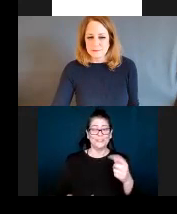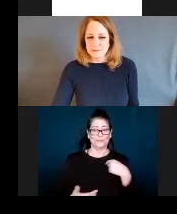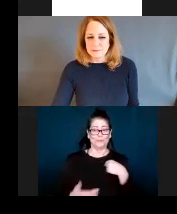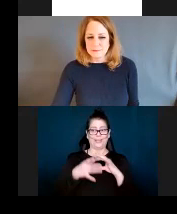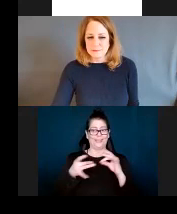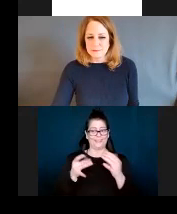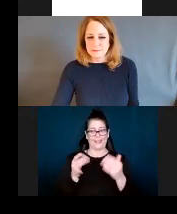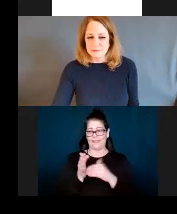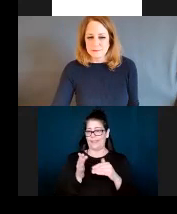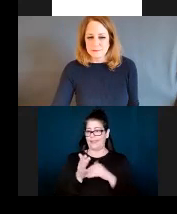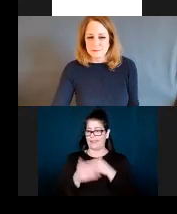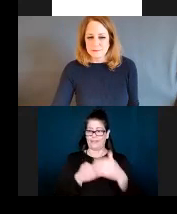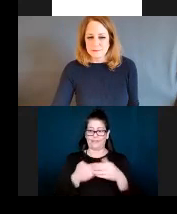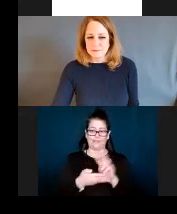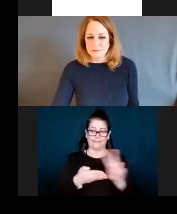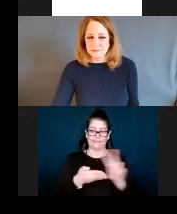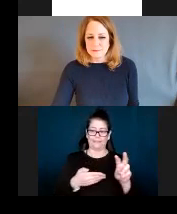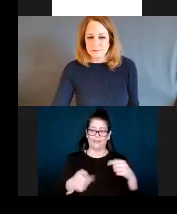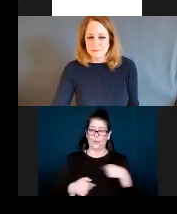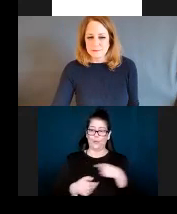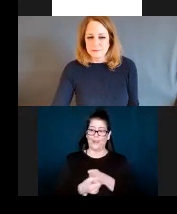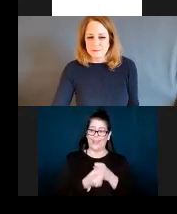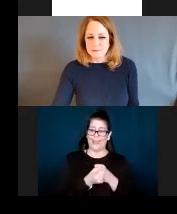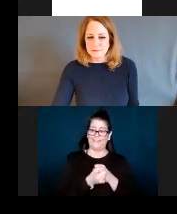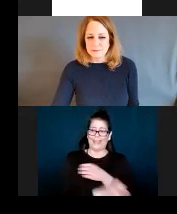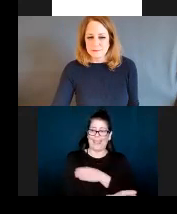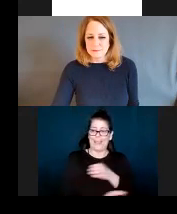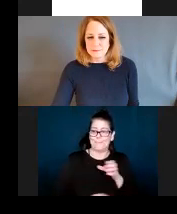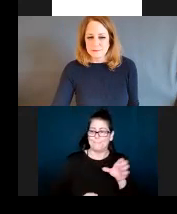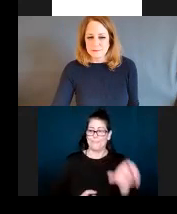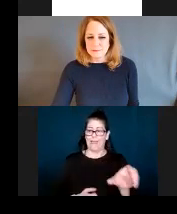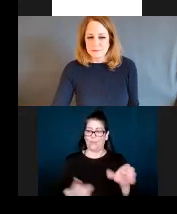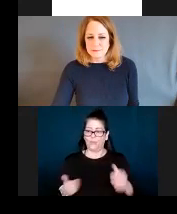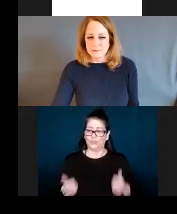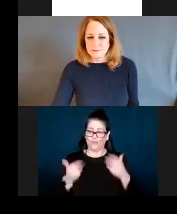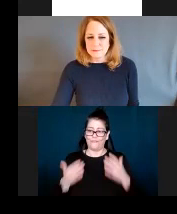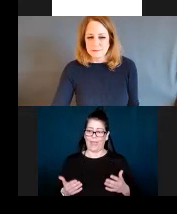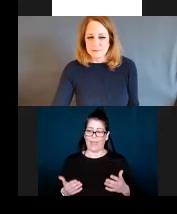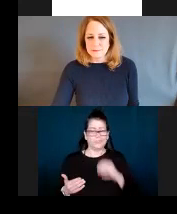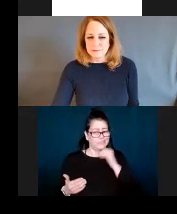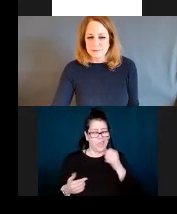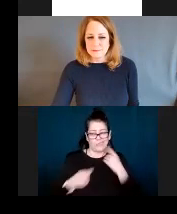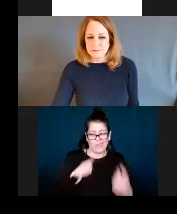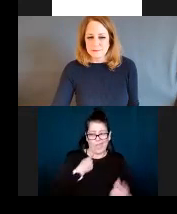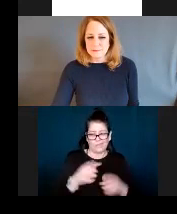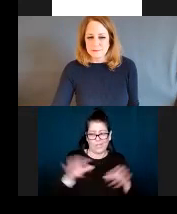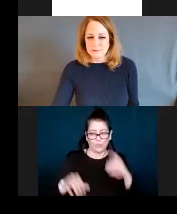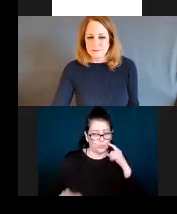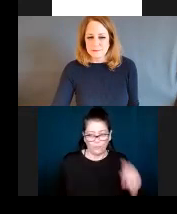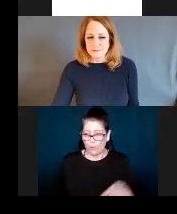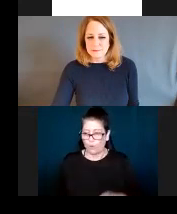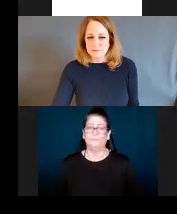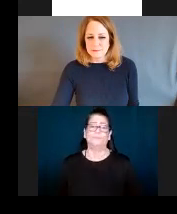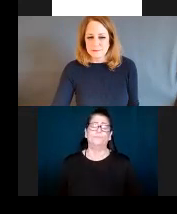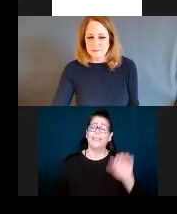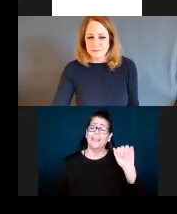as advocates, empower survivors. So that's an absolute do during the crisis intervention process. And Alyssa talked about this a